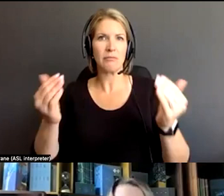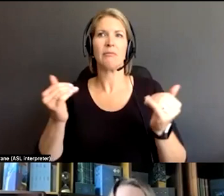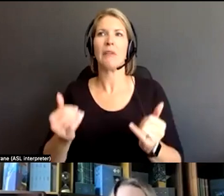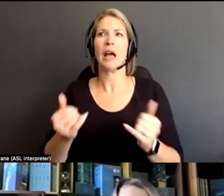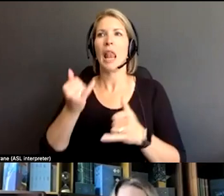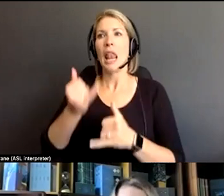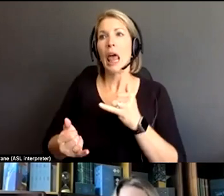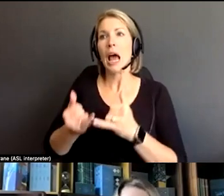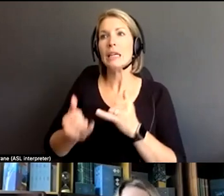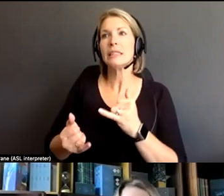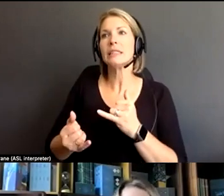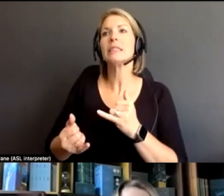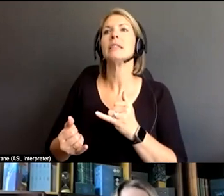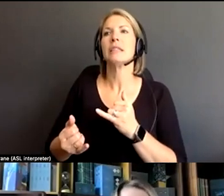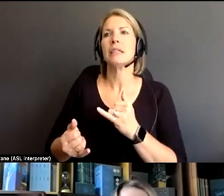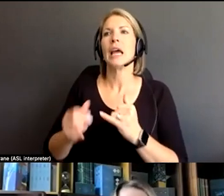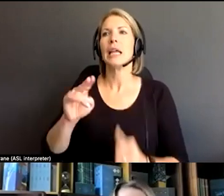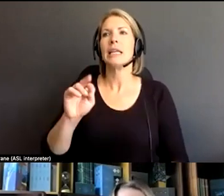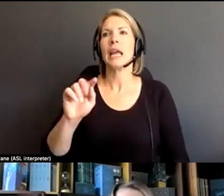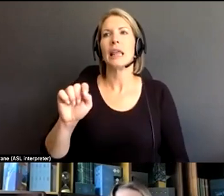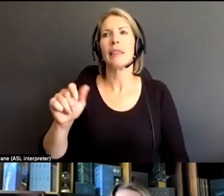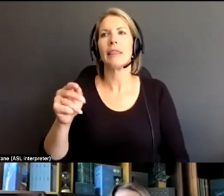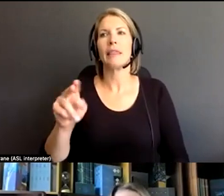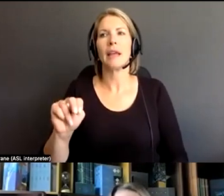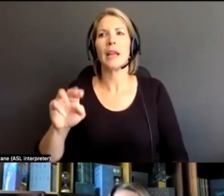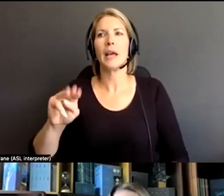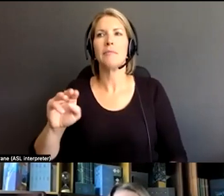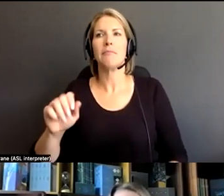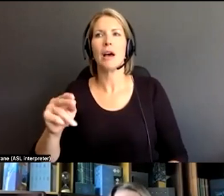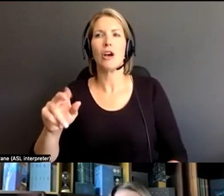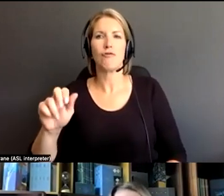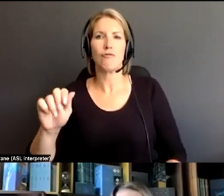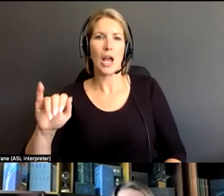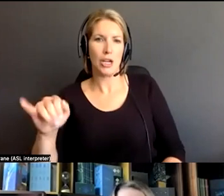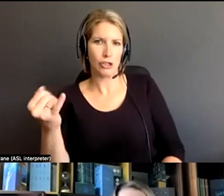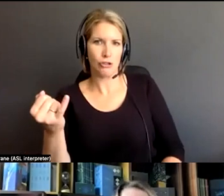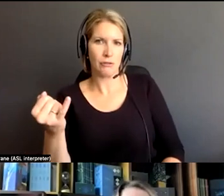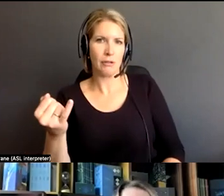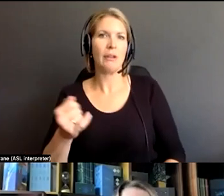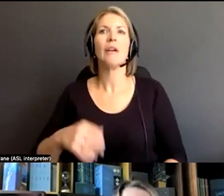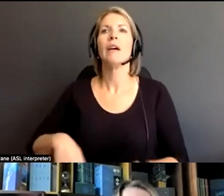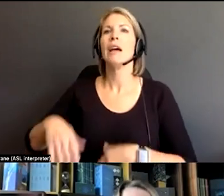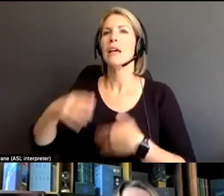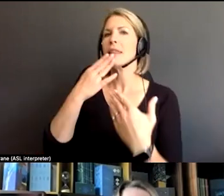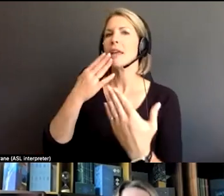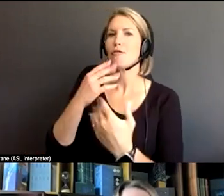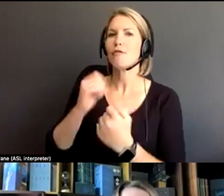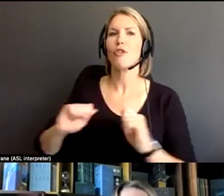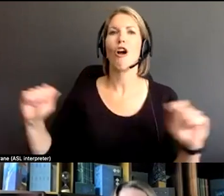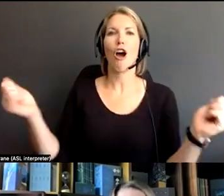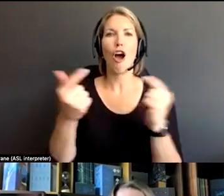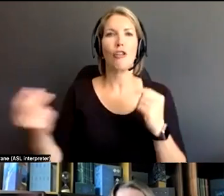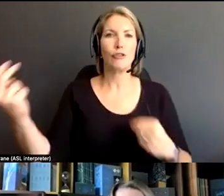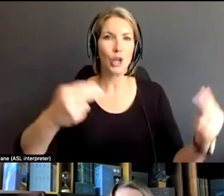Maharaj. Welcome to all of you, and thanks for joining us today. Thank you. Hi. Oh, here, can everybody hear?